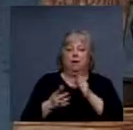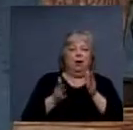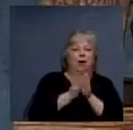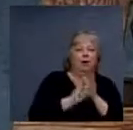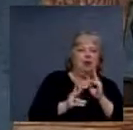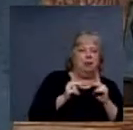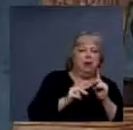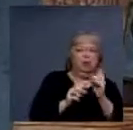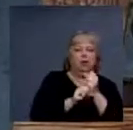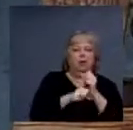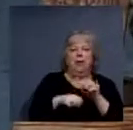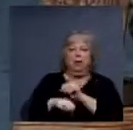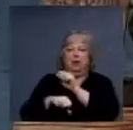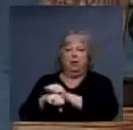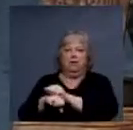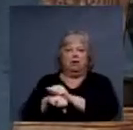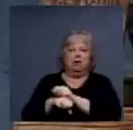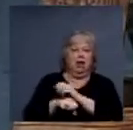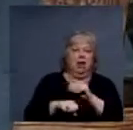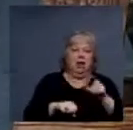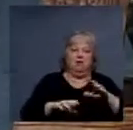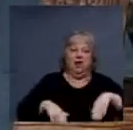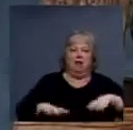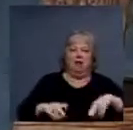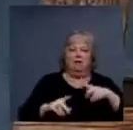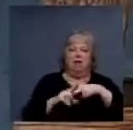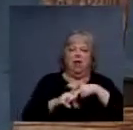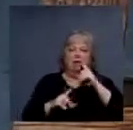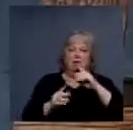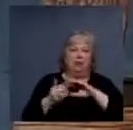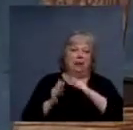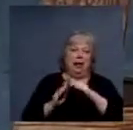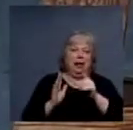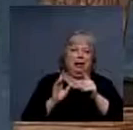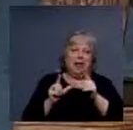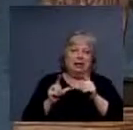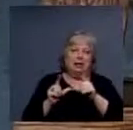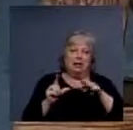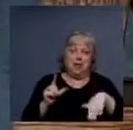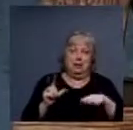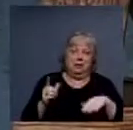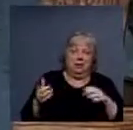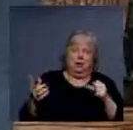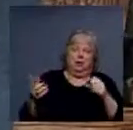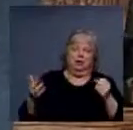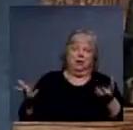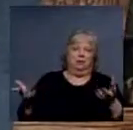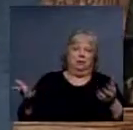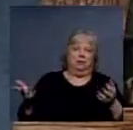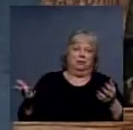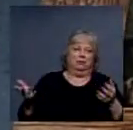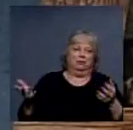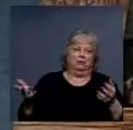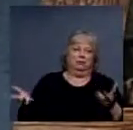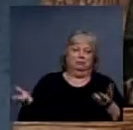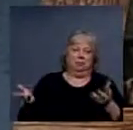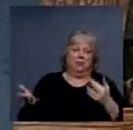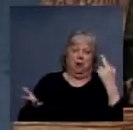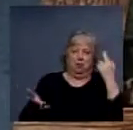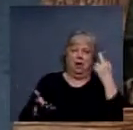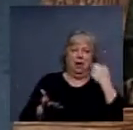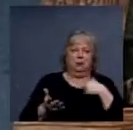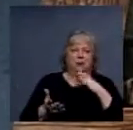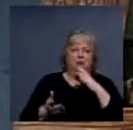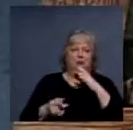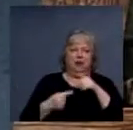reservations and applications, and they haven't even filed for a city license yet. So I think, and I realize I'm talking